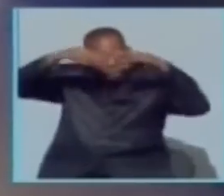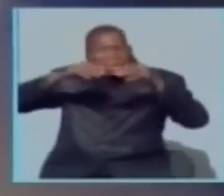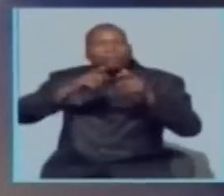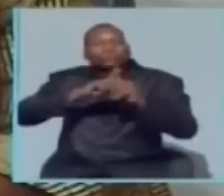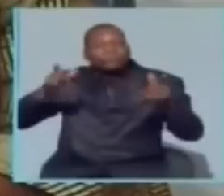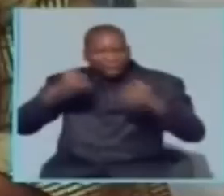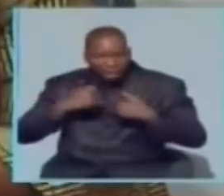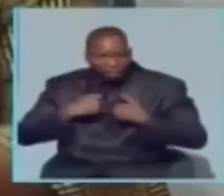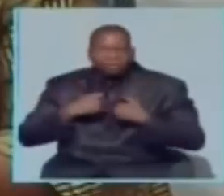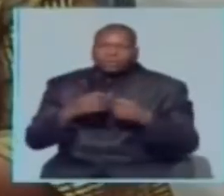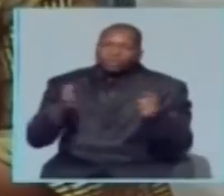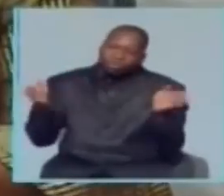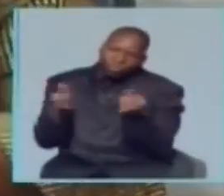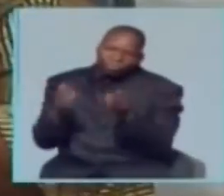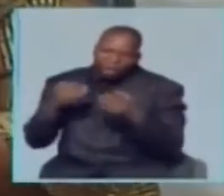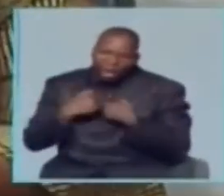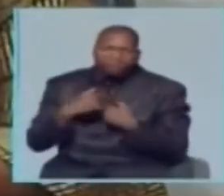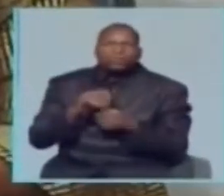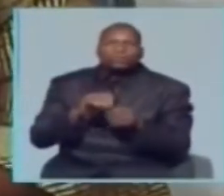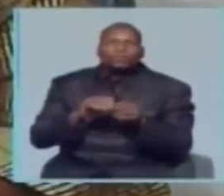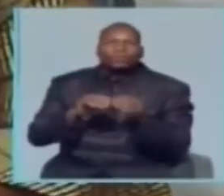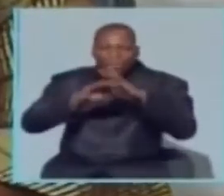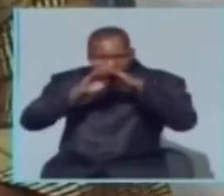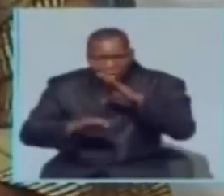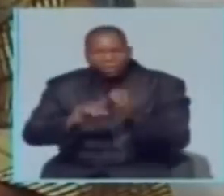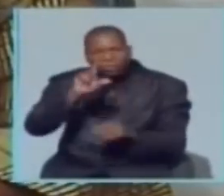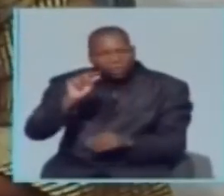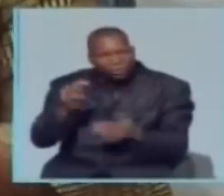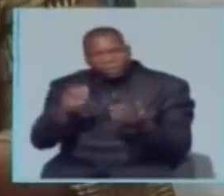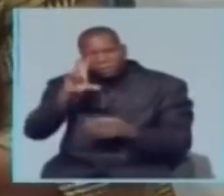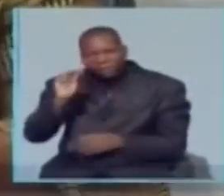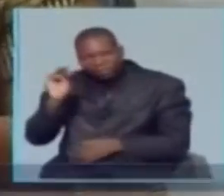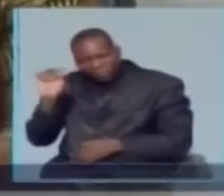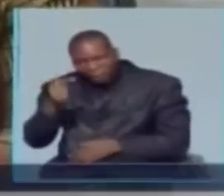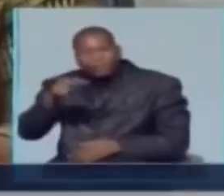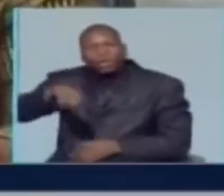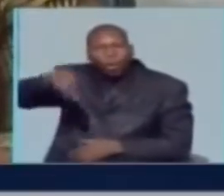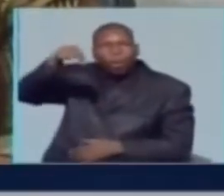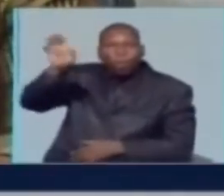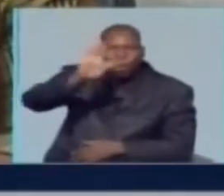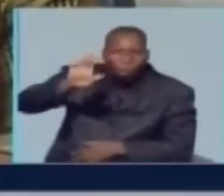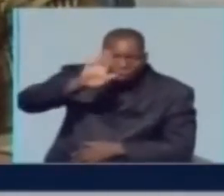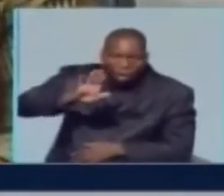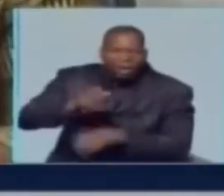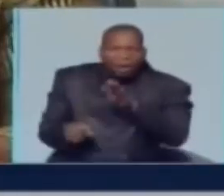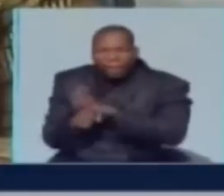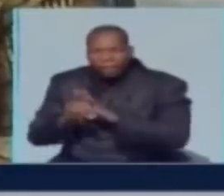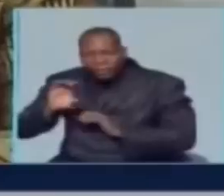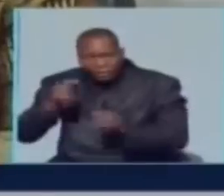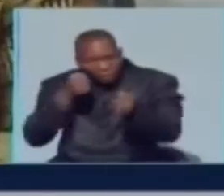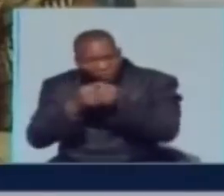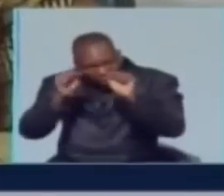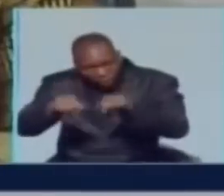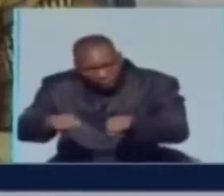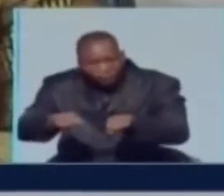20, 30 megawatts and below, especially in northern part of Zambia, which could be supported by the private sector. We've already seen